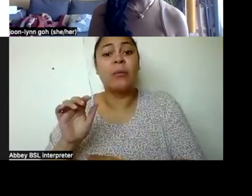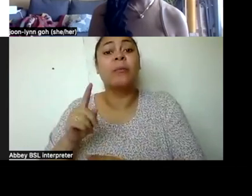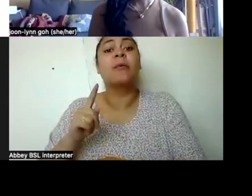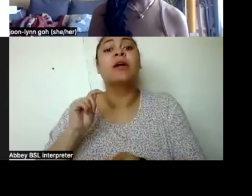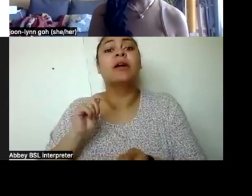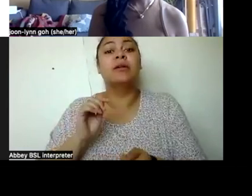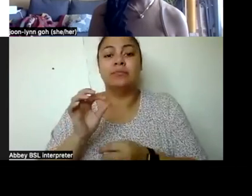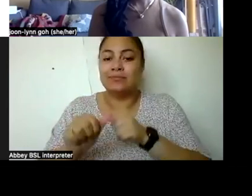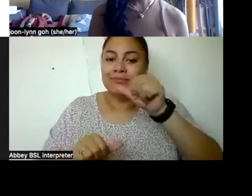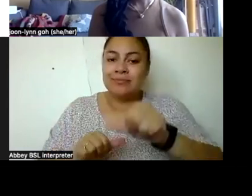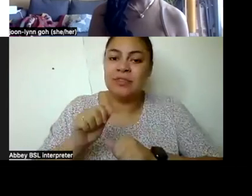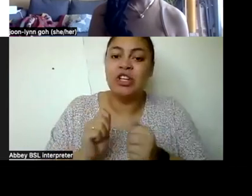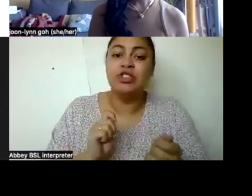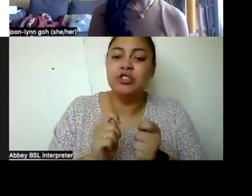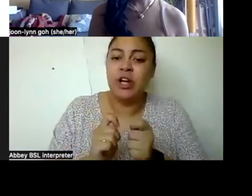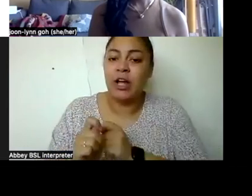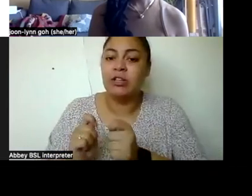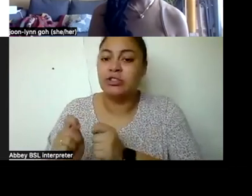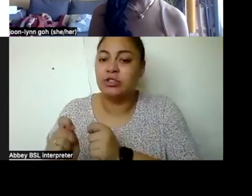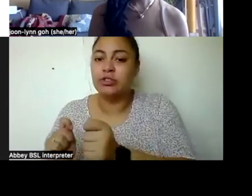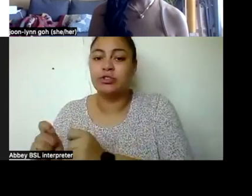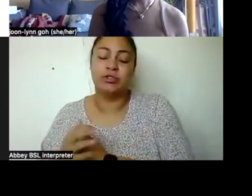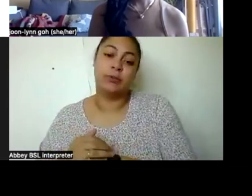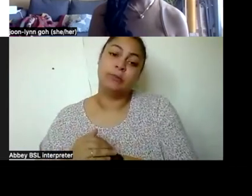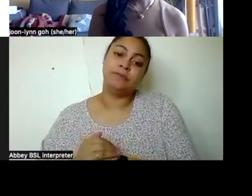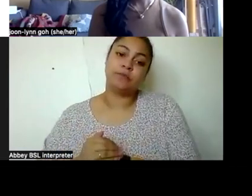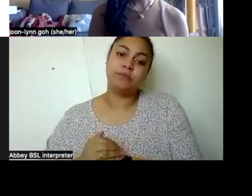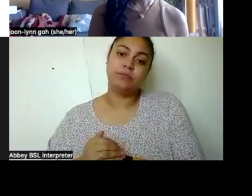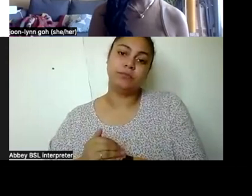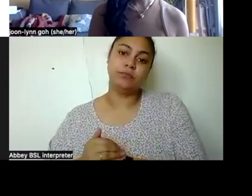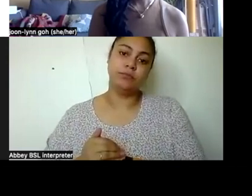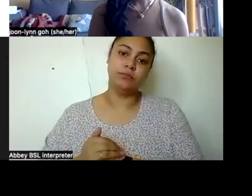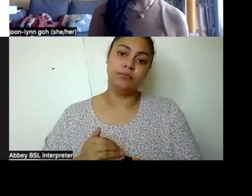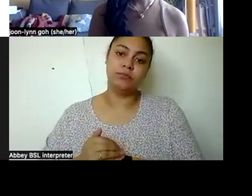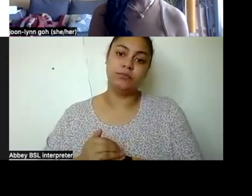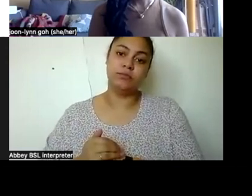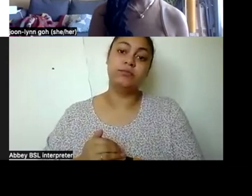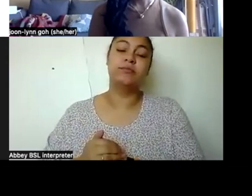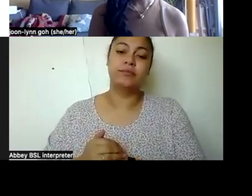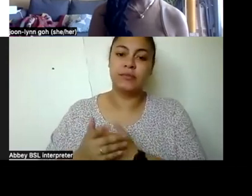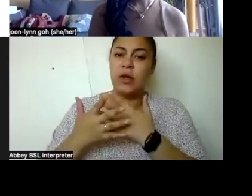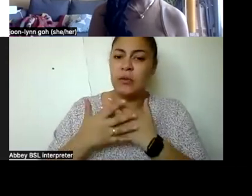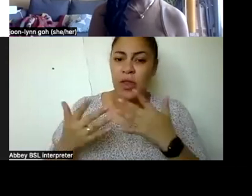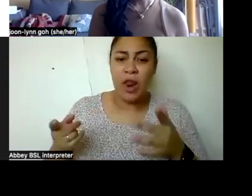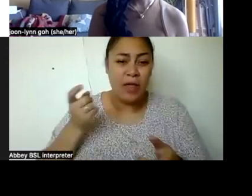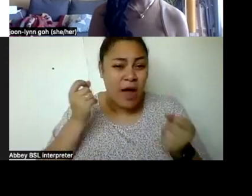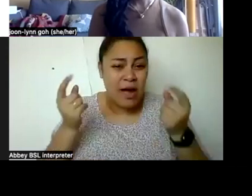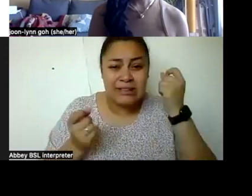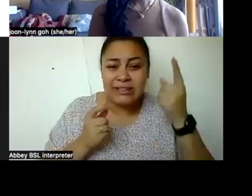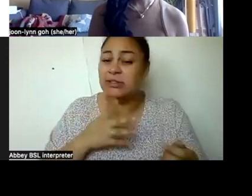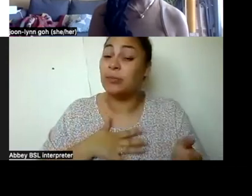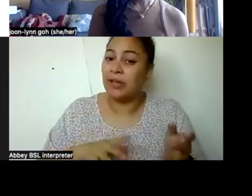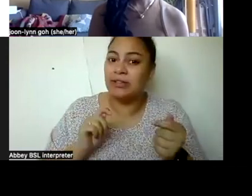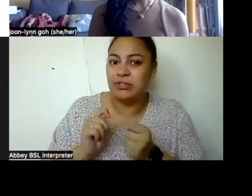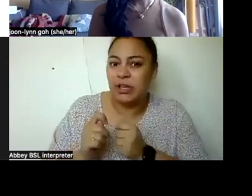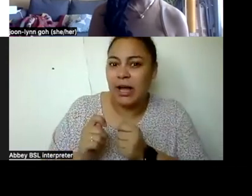happens straight away. It will take time to implement a lot of the ideas in the discussions that we've been having. But I really